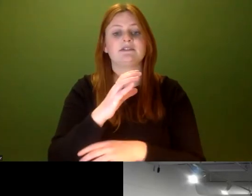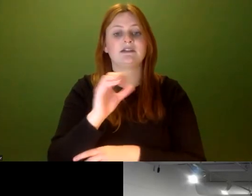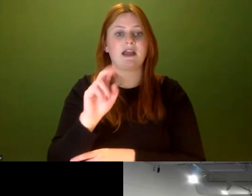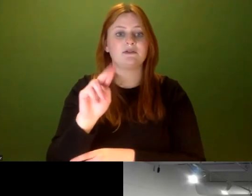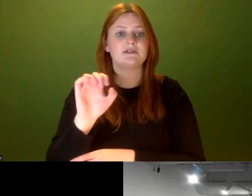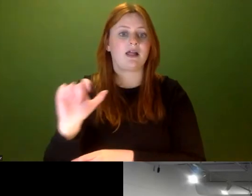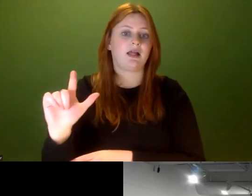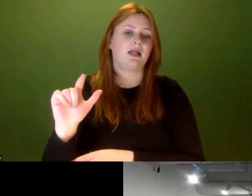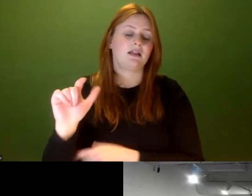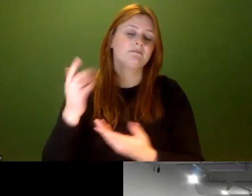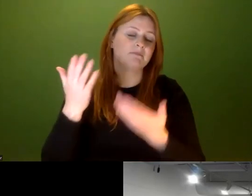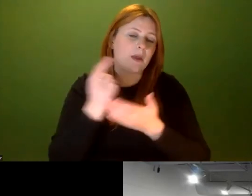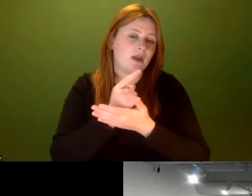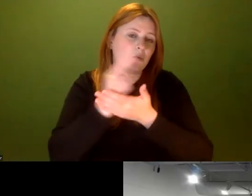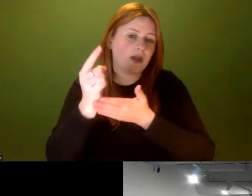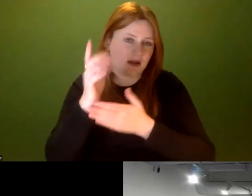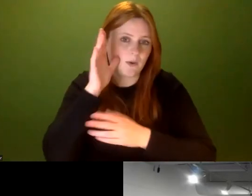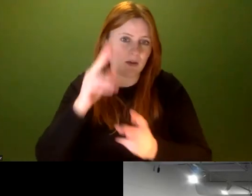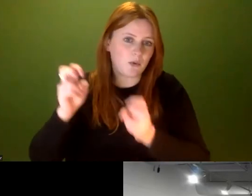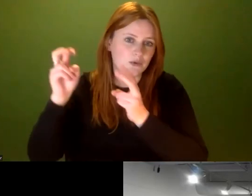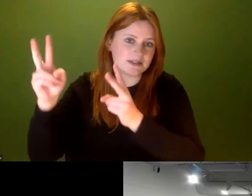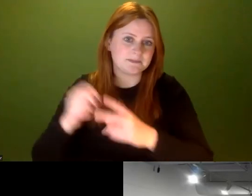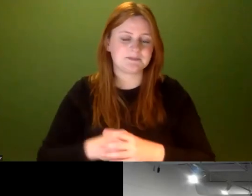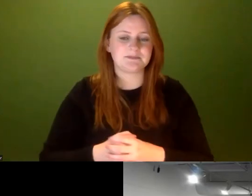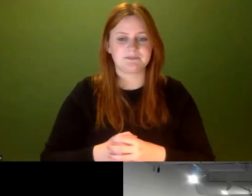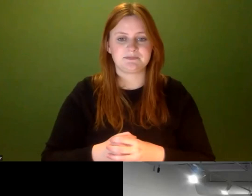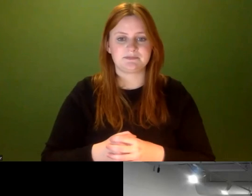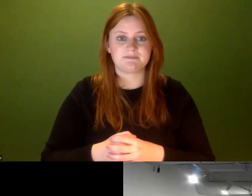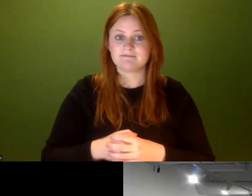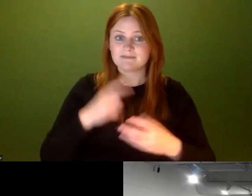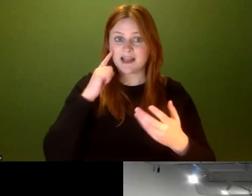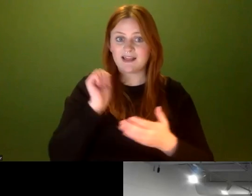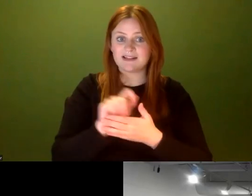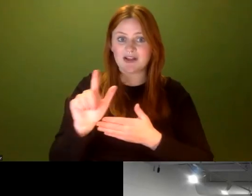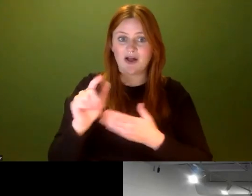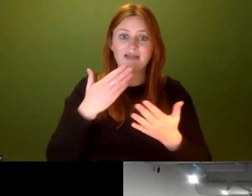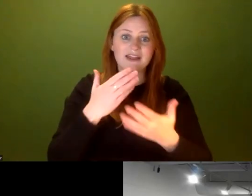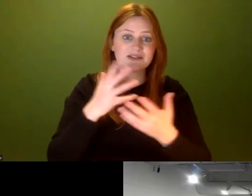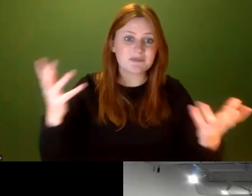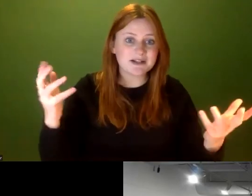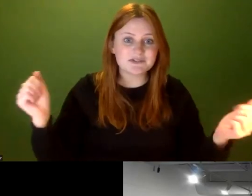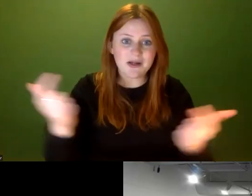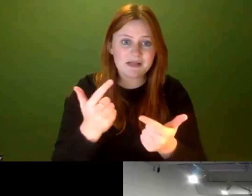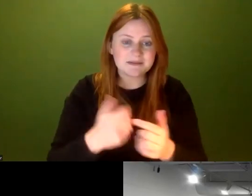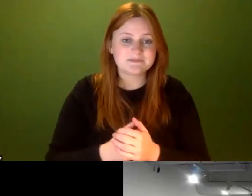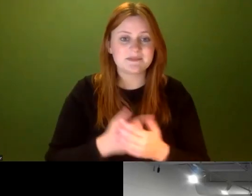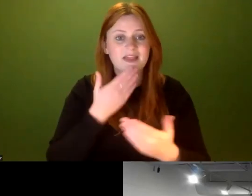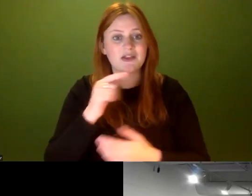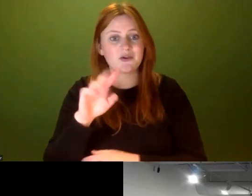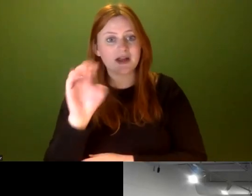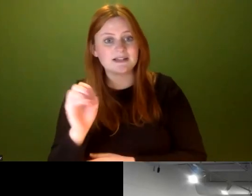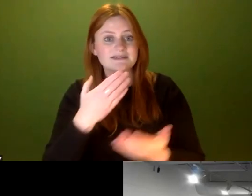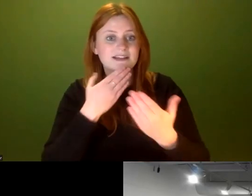in about a week or so. And I think that's all. Thank you, everyone. Thank you, Grace.